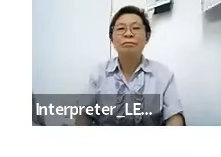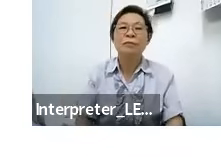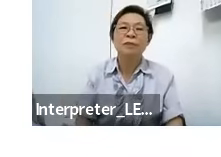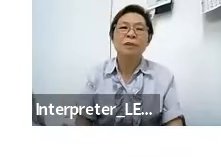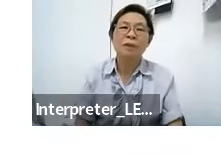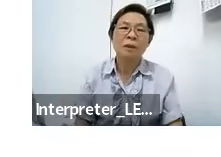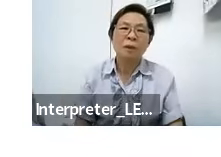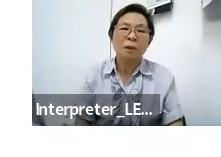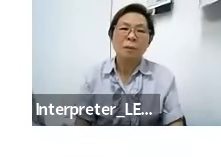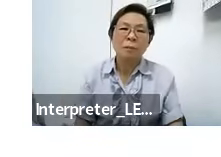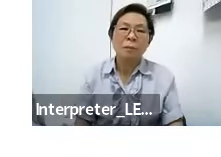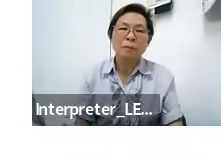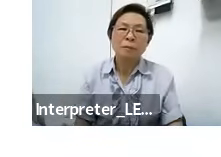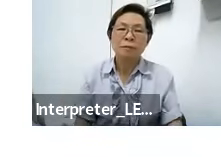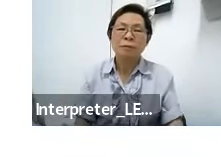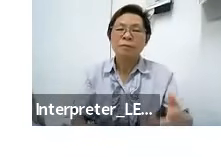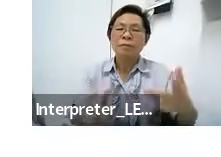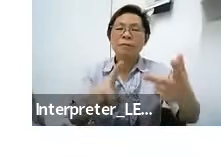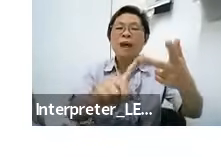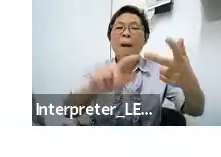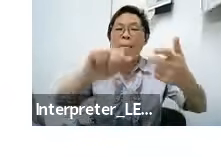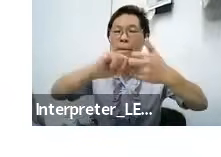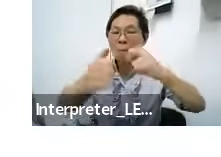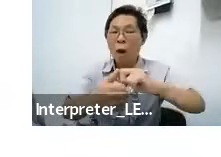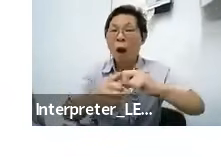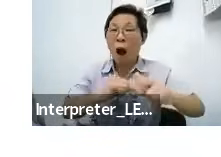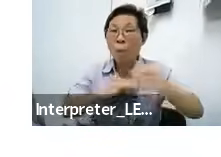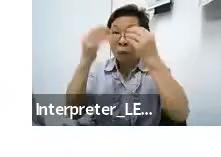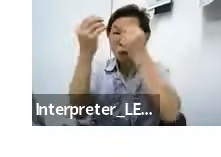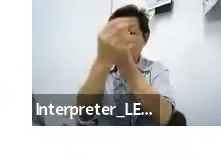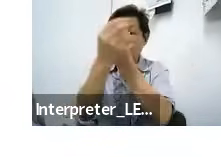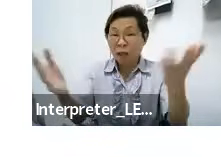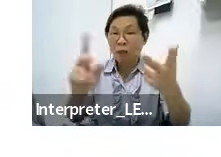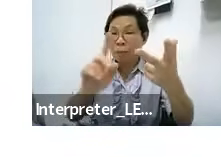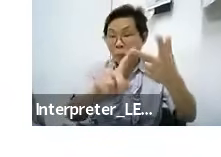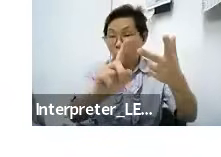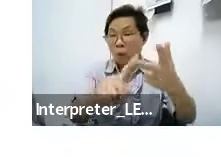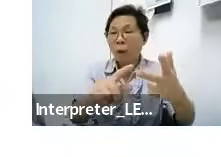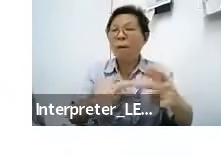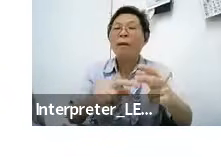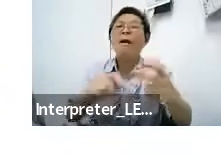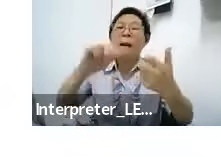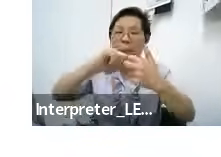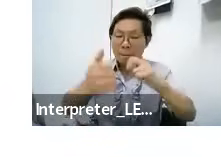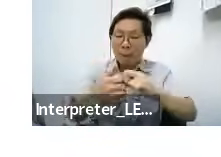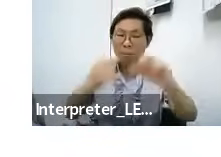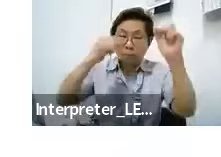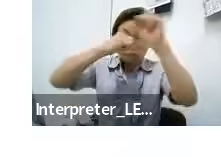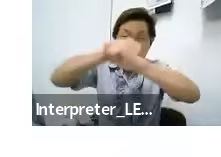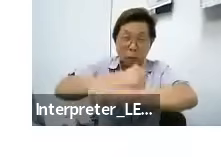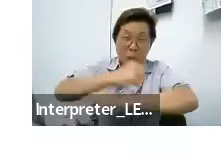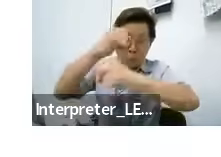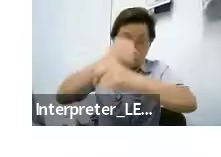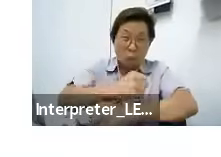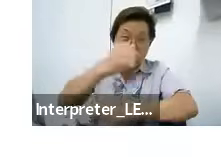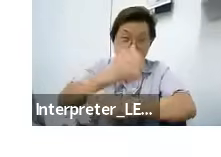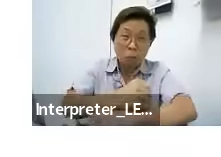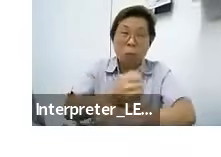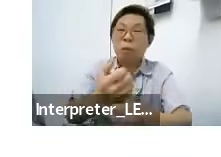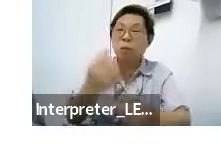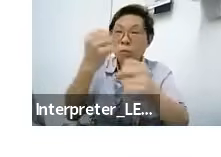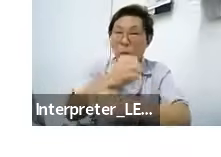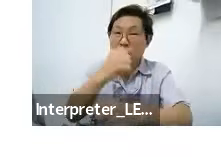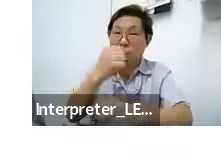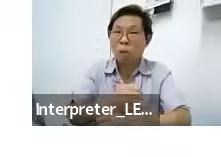So the third issues I want to share is about issues or challenges is the